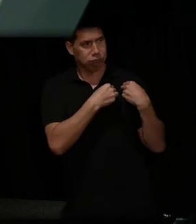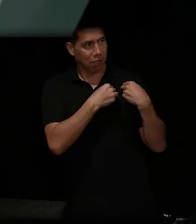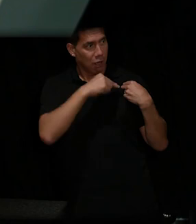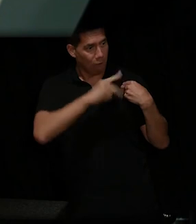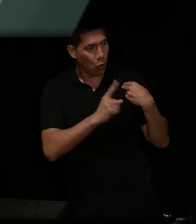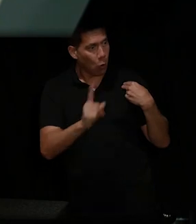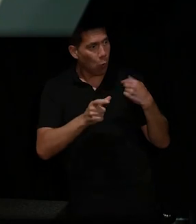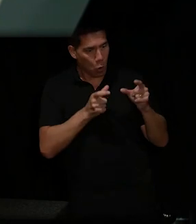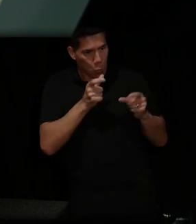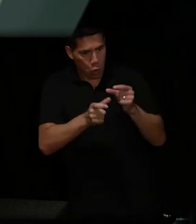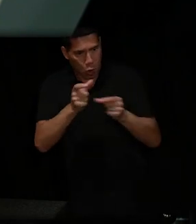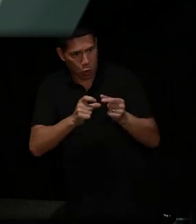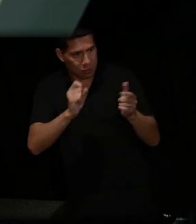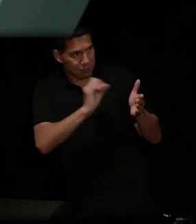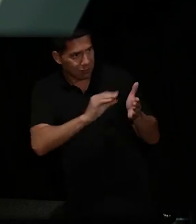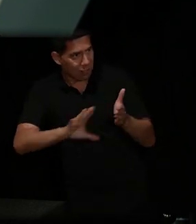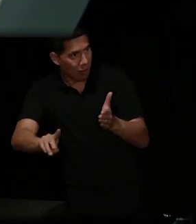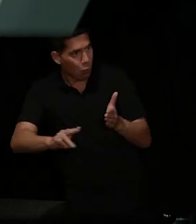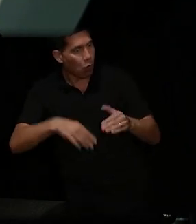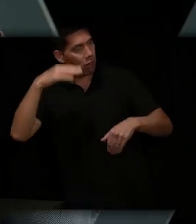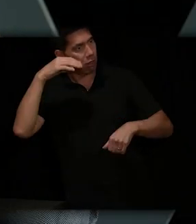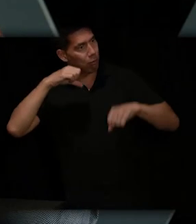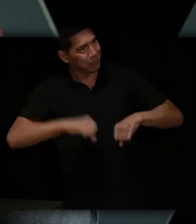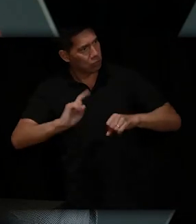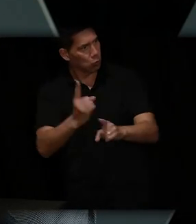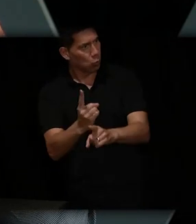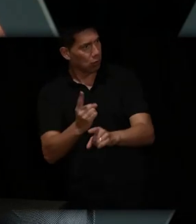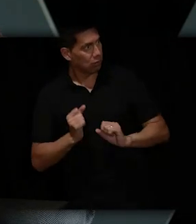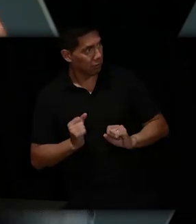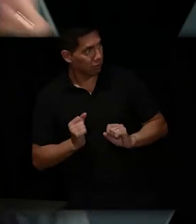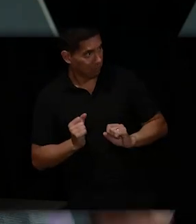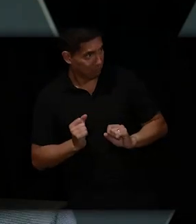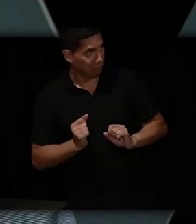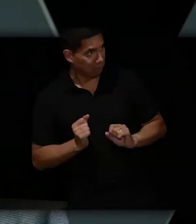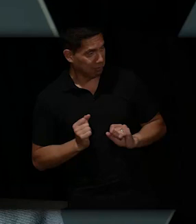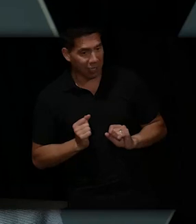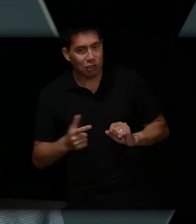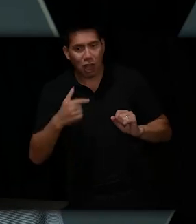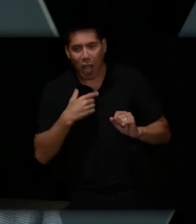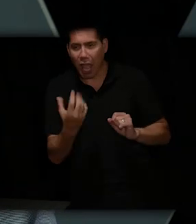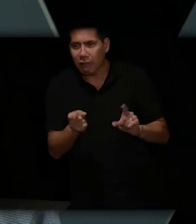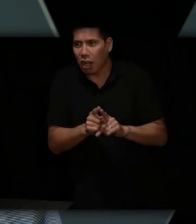right. in the president's mouth if he wants them. Right, and it was, I held a really